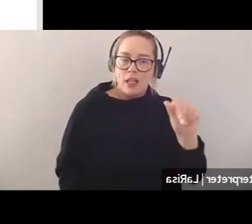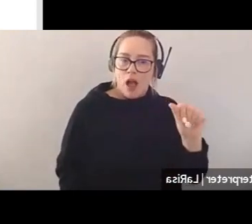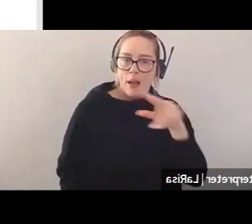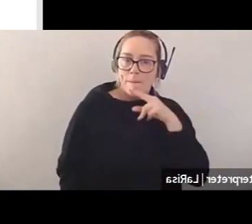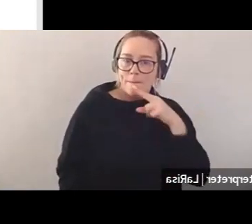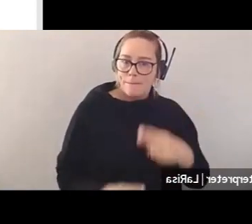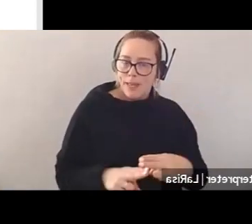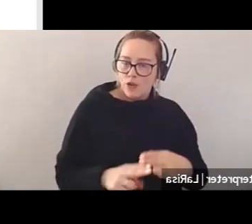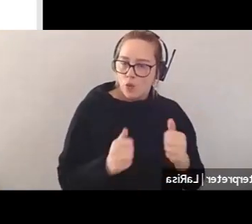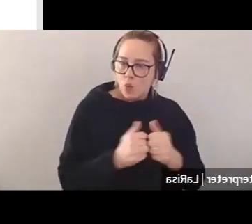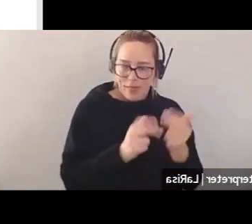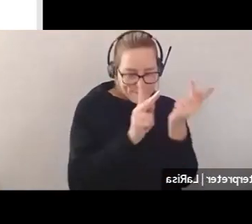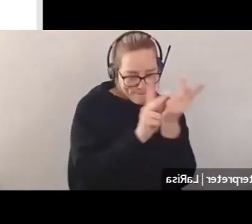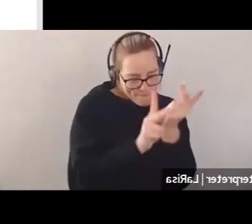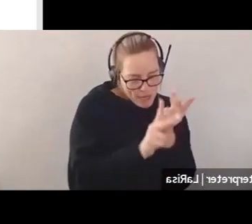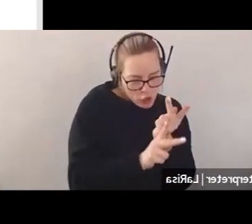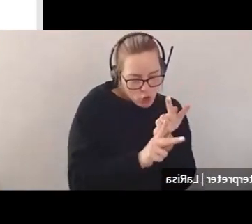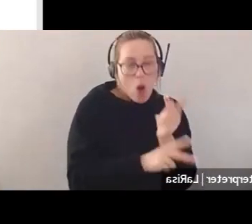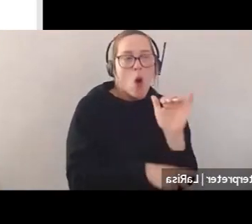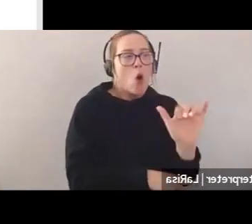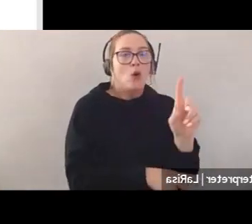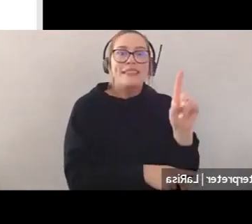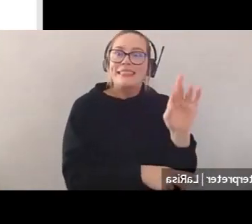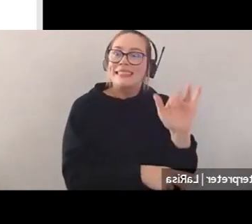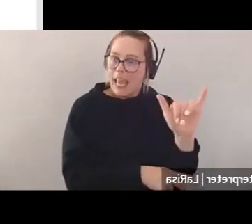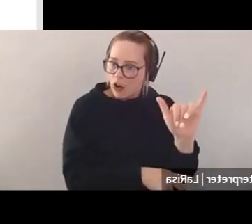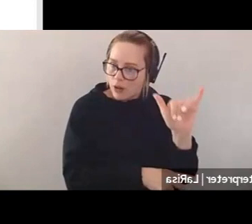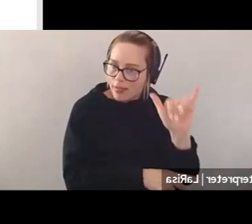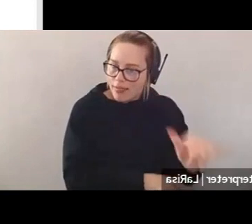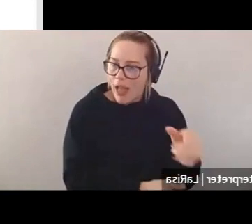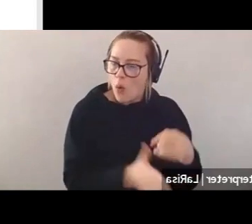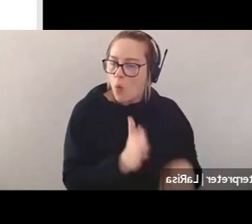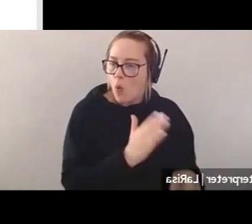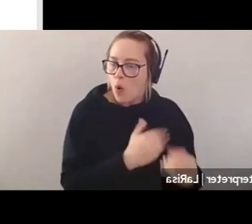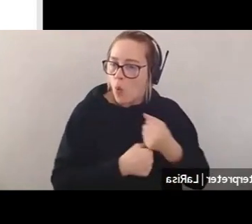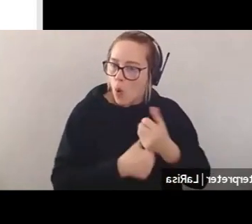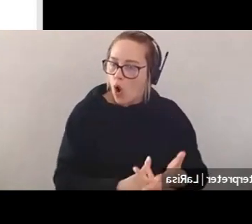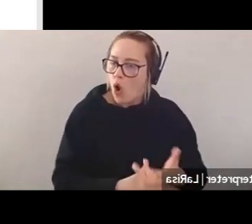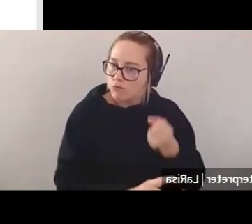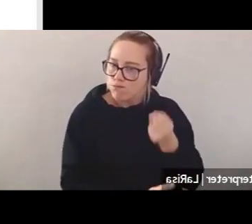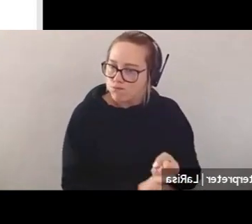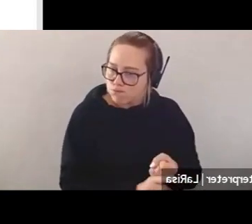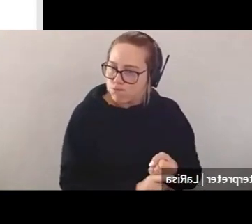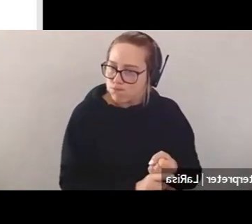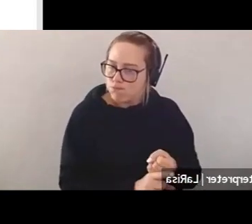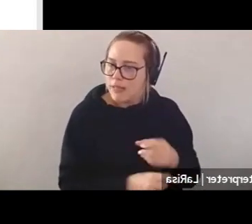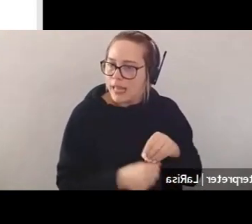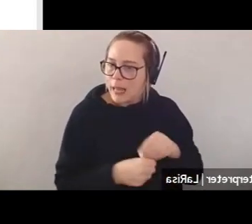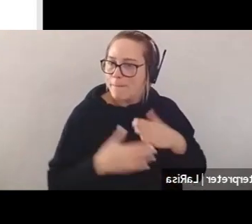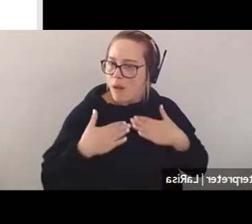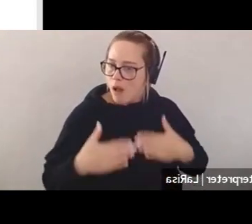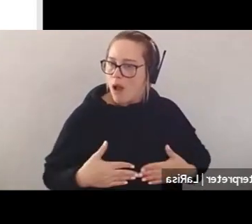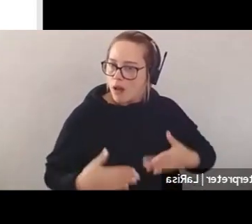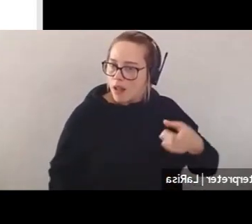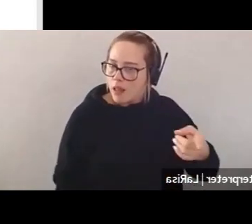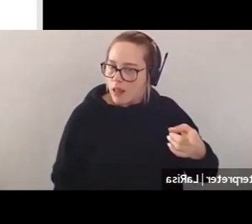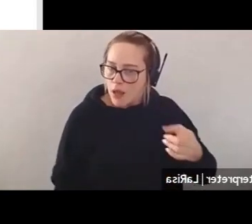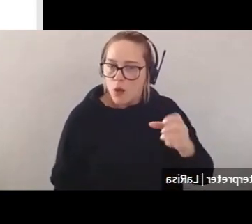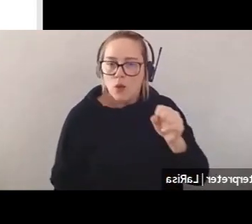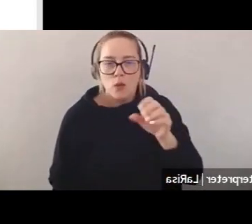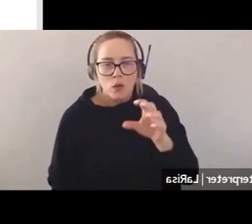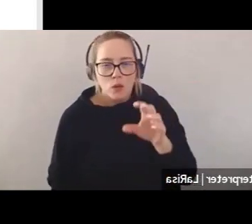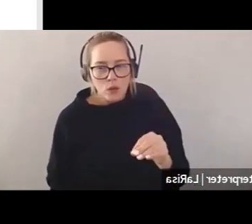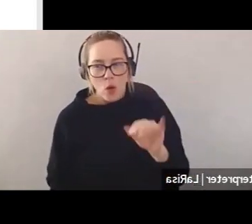with restricting dairy, to understand what is actually going on in our own body. There are some kind of